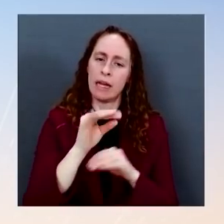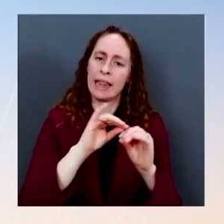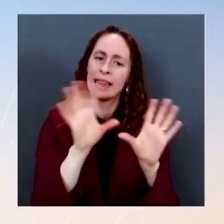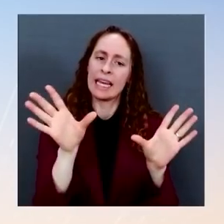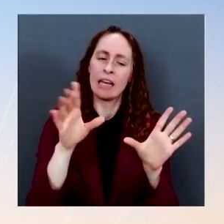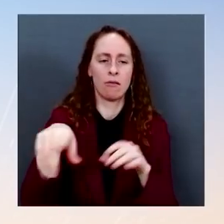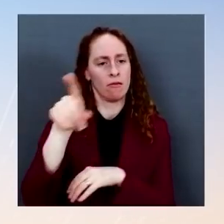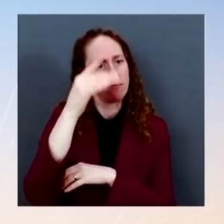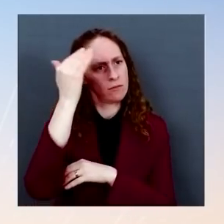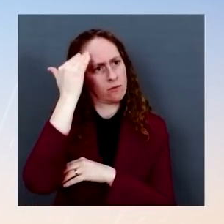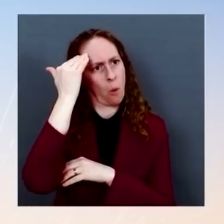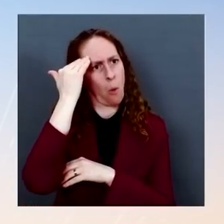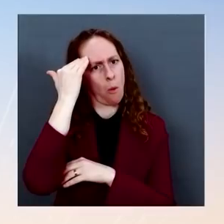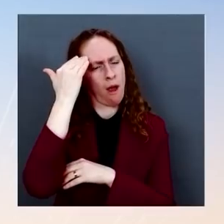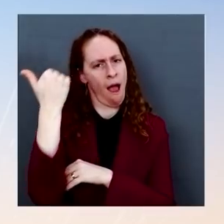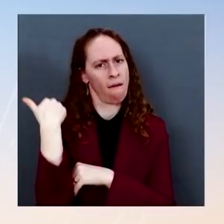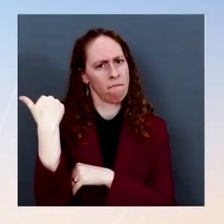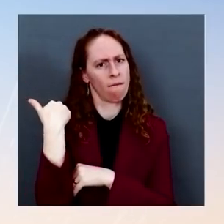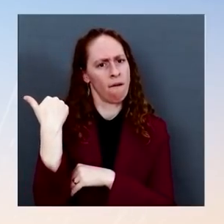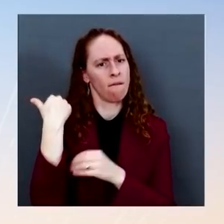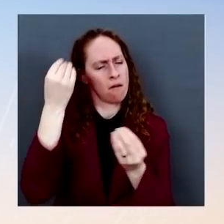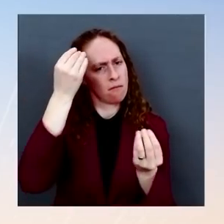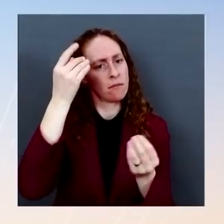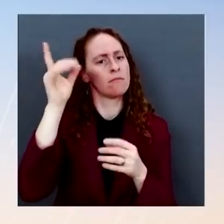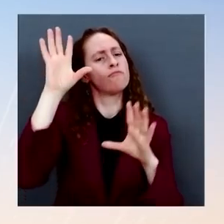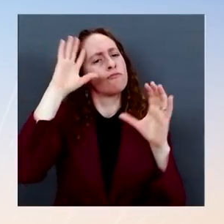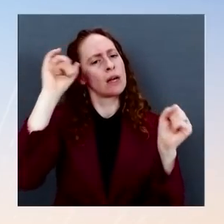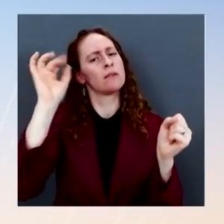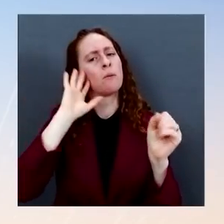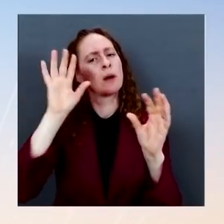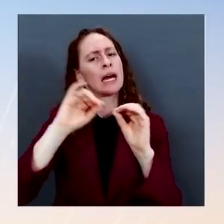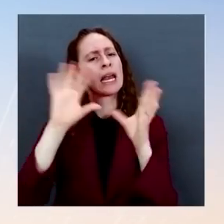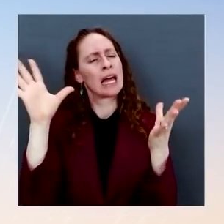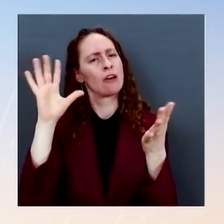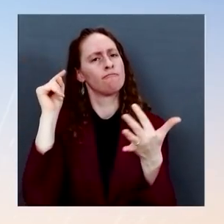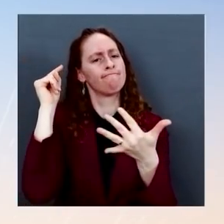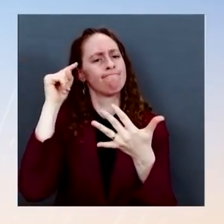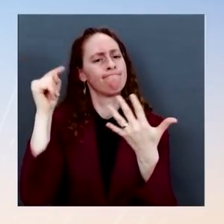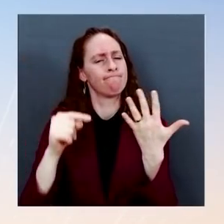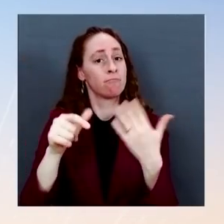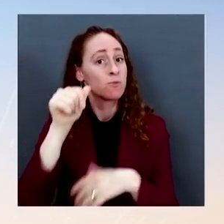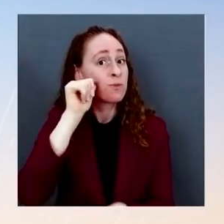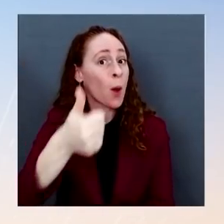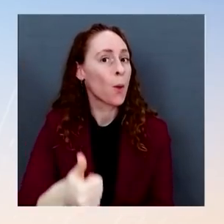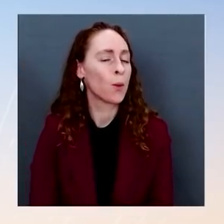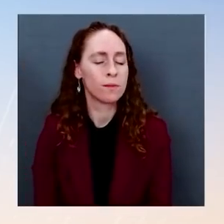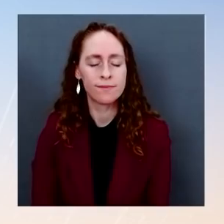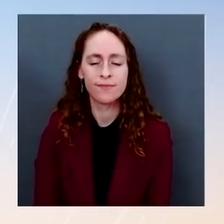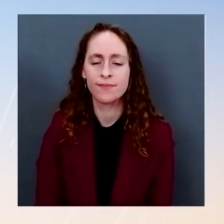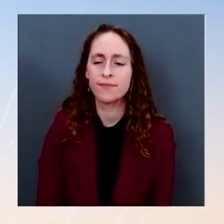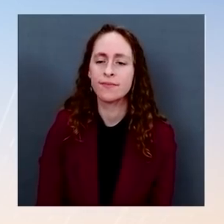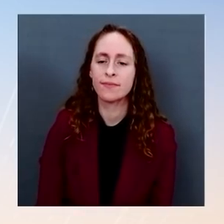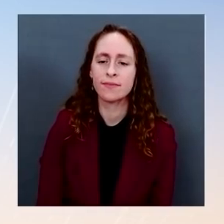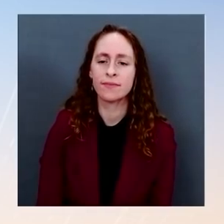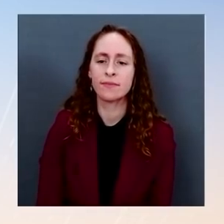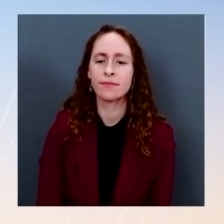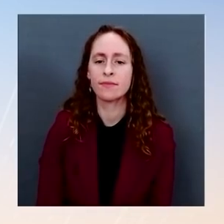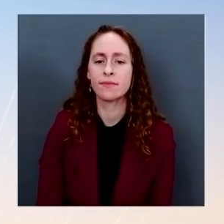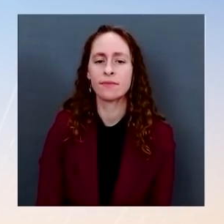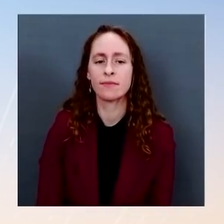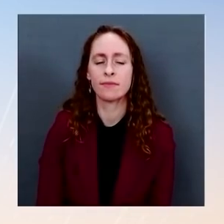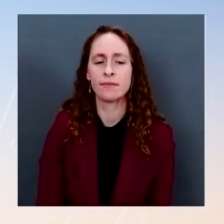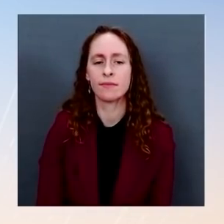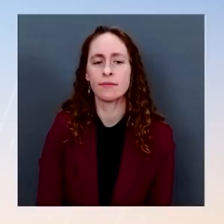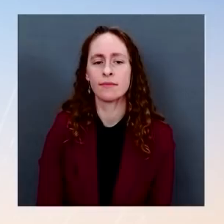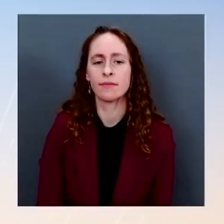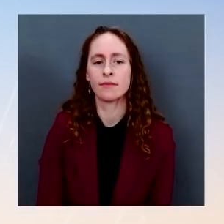tomorrow. Go ahead, Jackie. Thanks, Jen. Did the White House share the Thursday statement with Senator Manchin before it was put out, and what was his reaction to